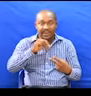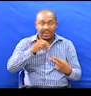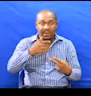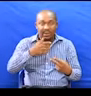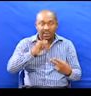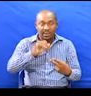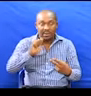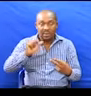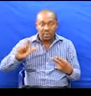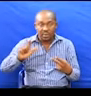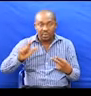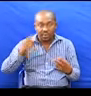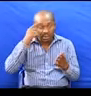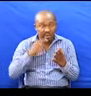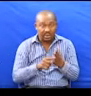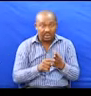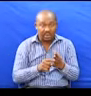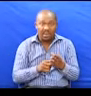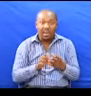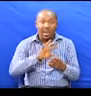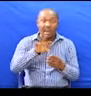These are those amino acids